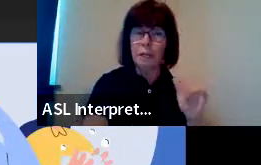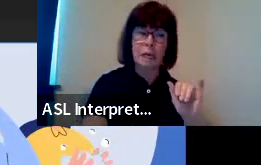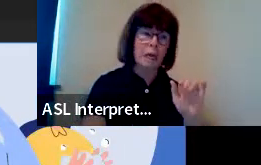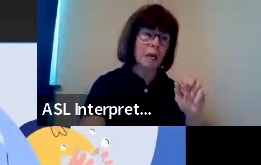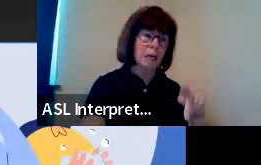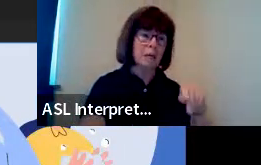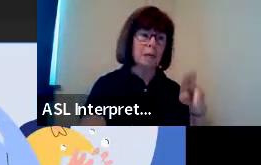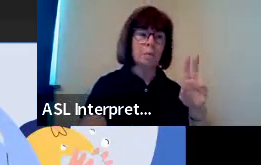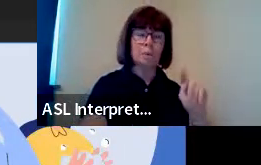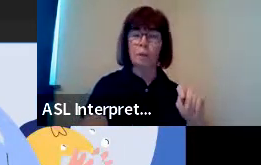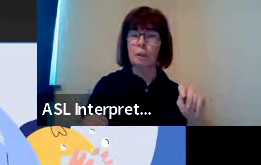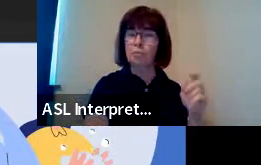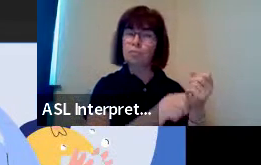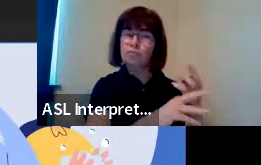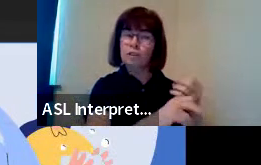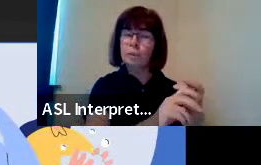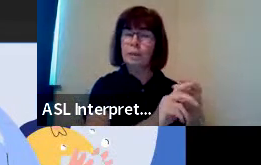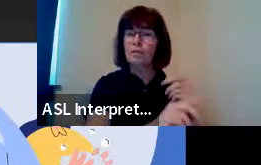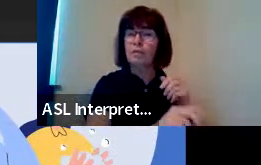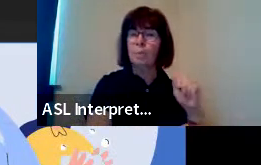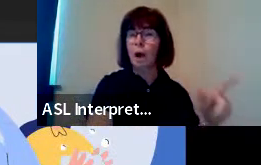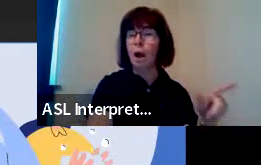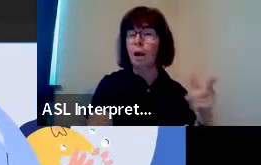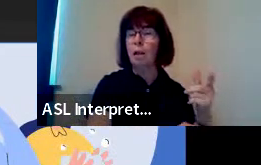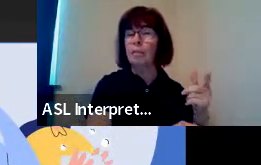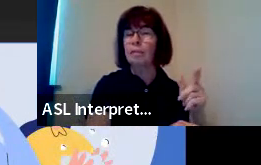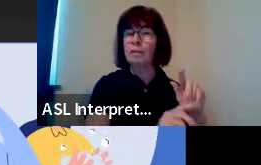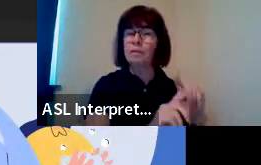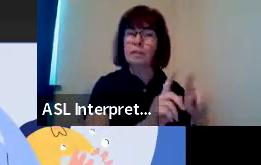of you that represent different parts of our community.